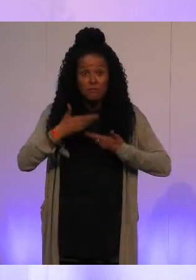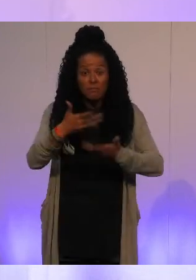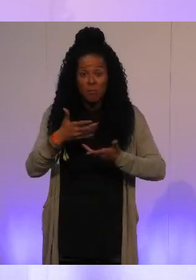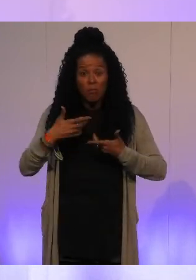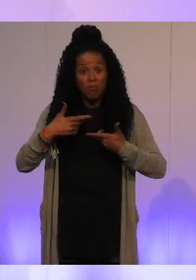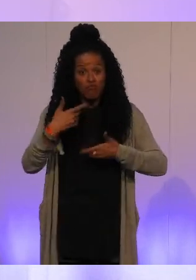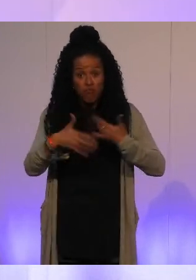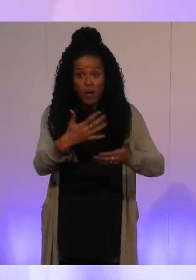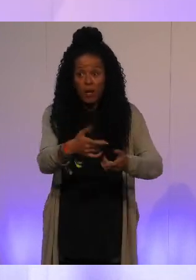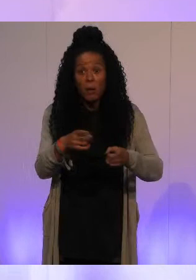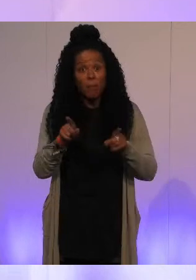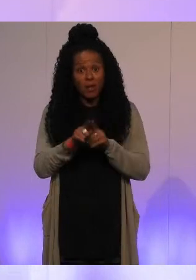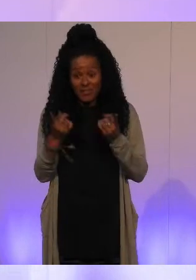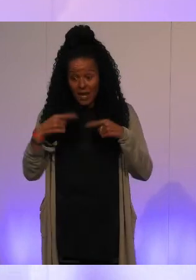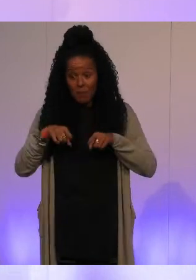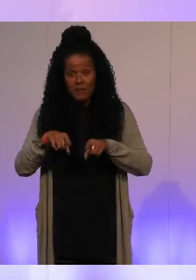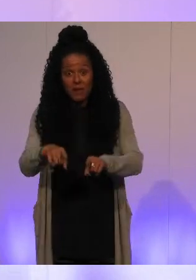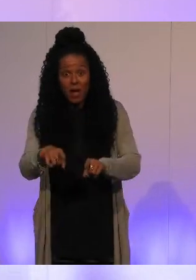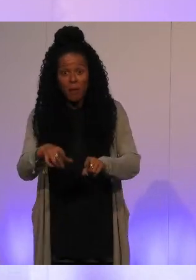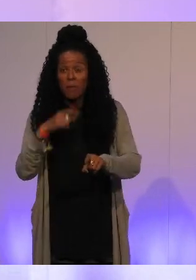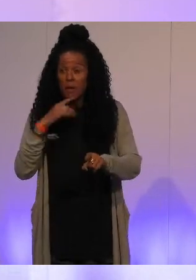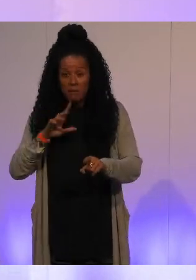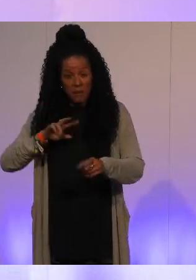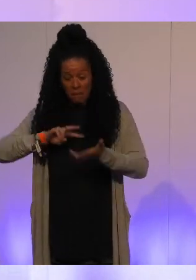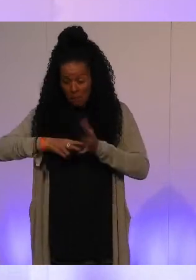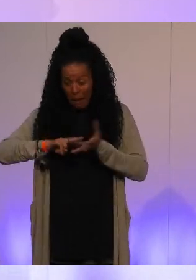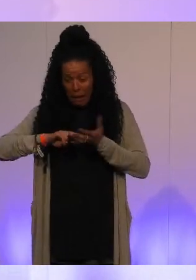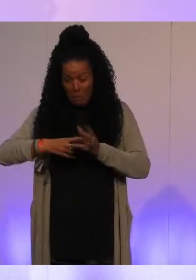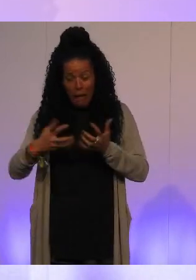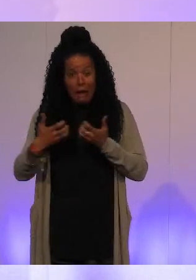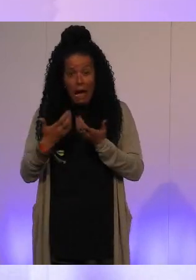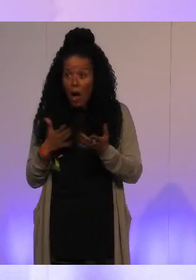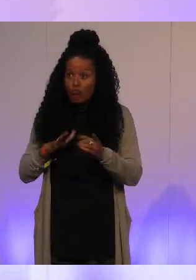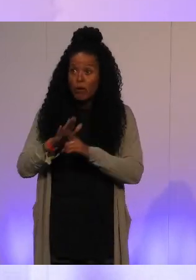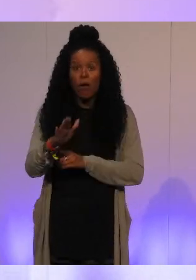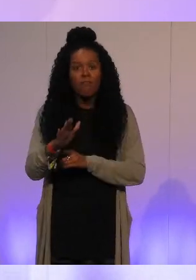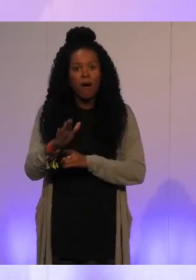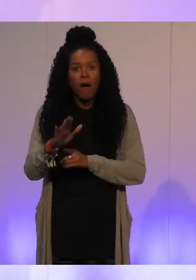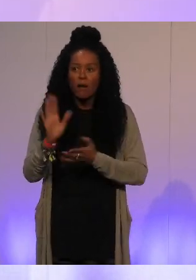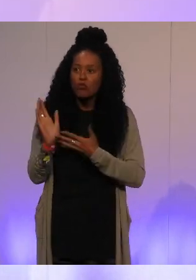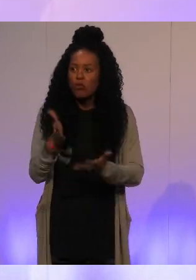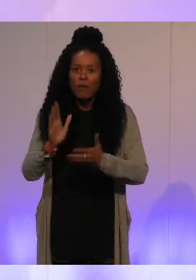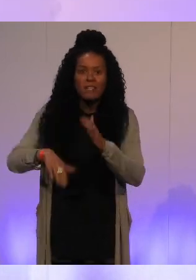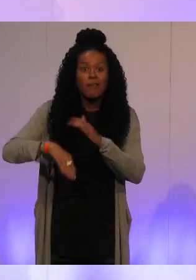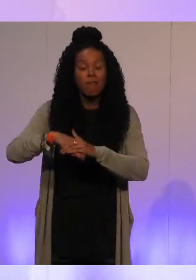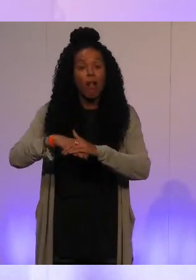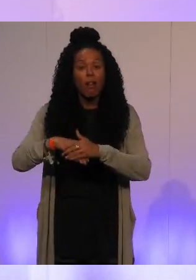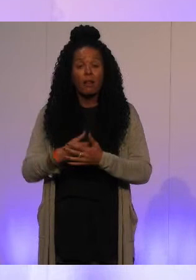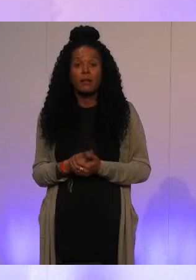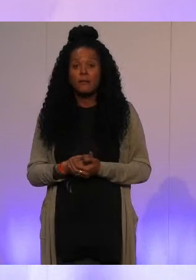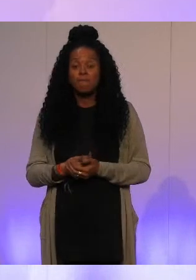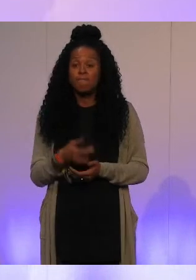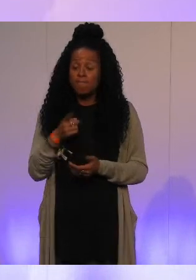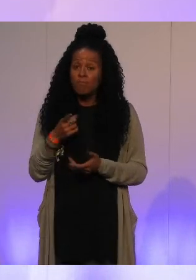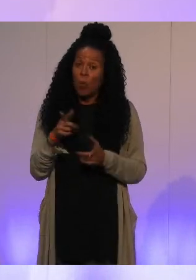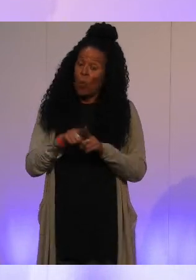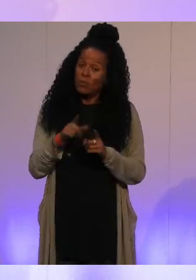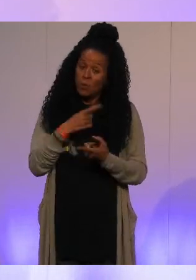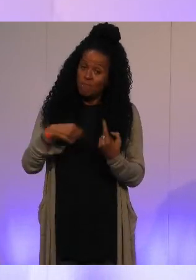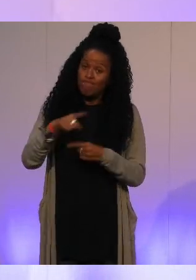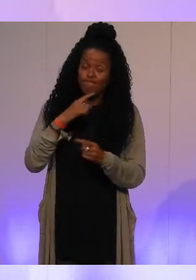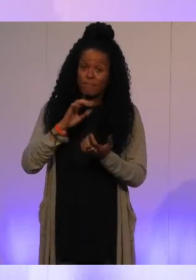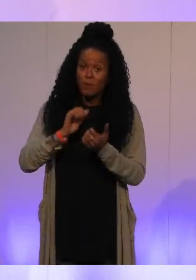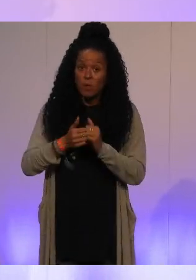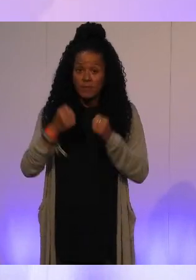simultaneously chart a path to the full recovery of all our services. And that, coupled with the determination